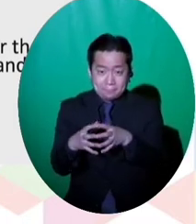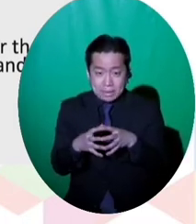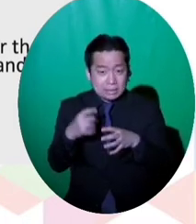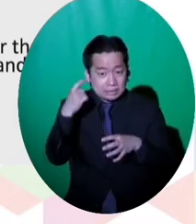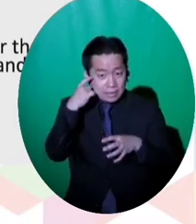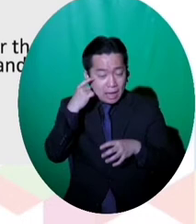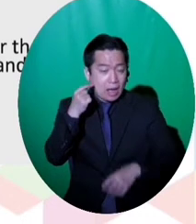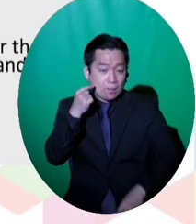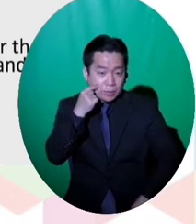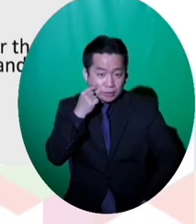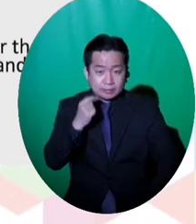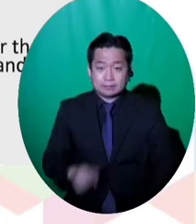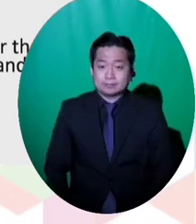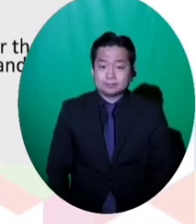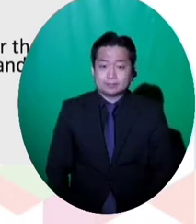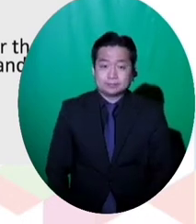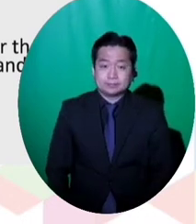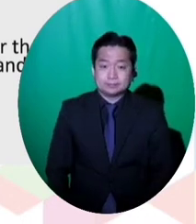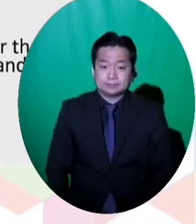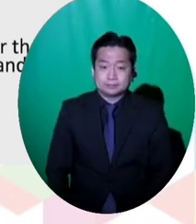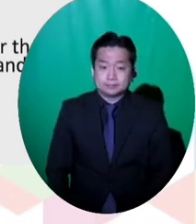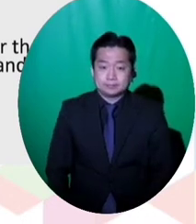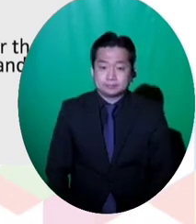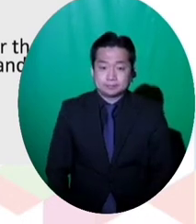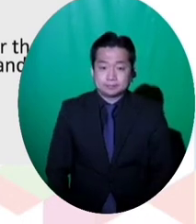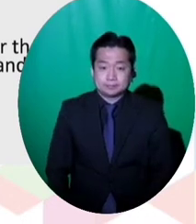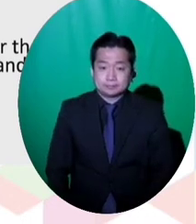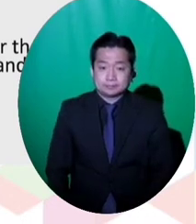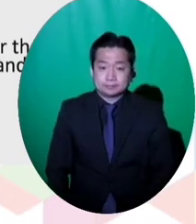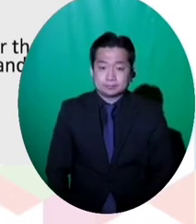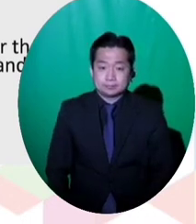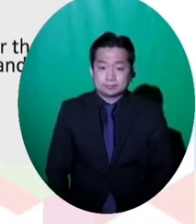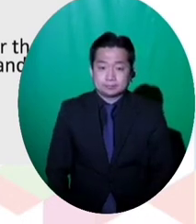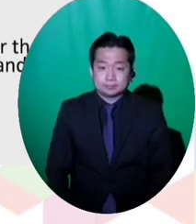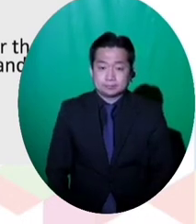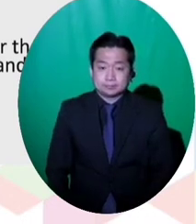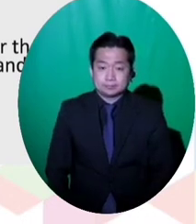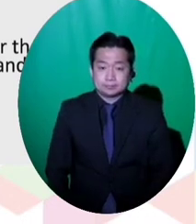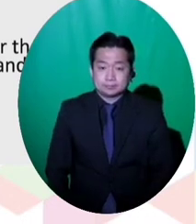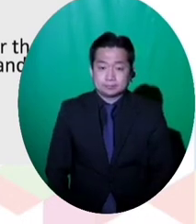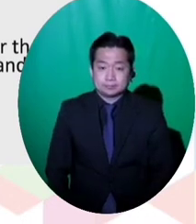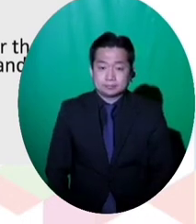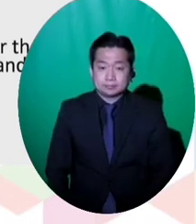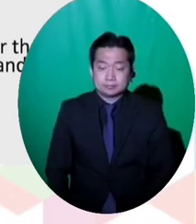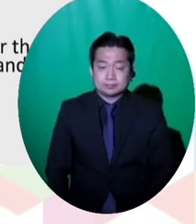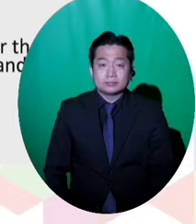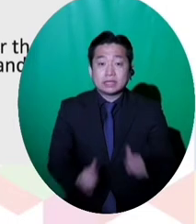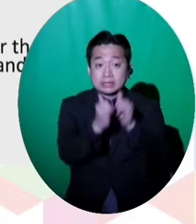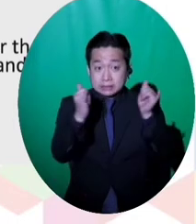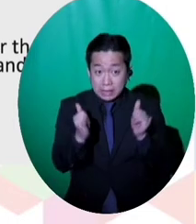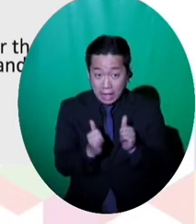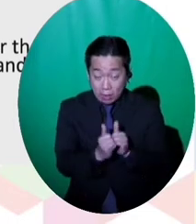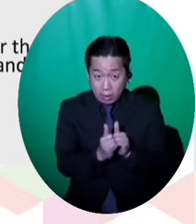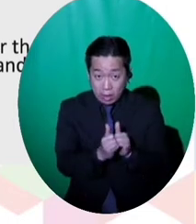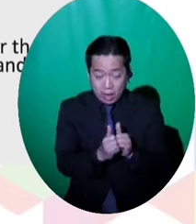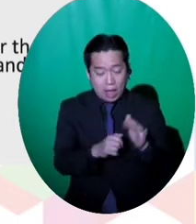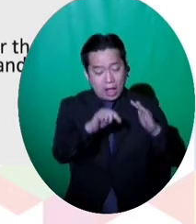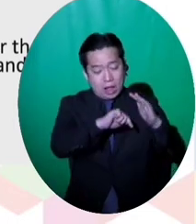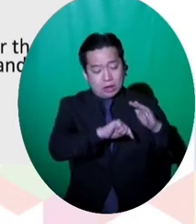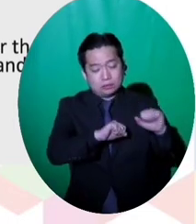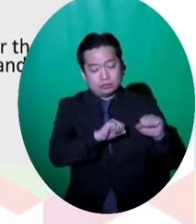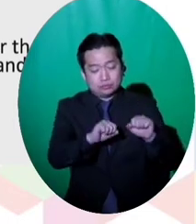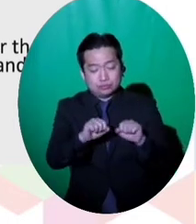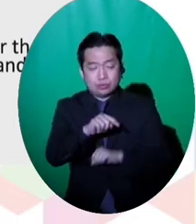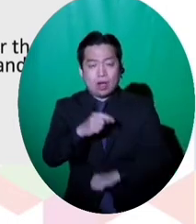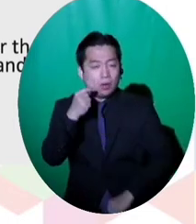to work within. In a very scary book published in 2008, Sheldon Wolin, the book was called